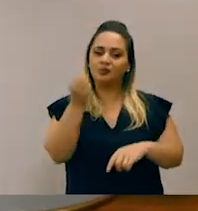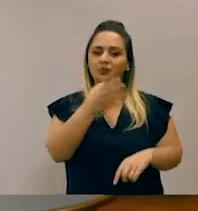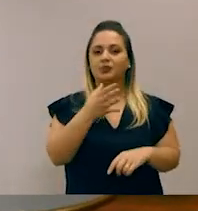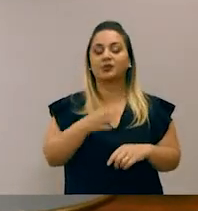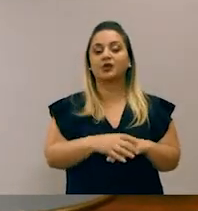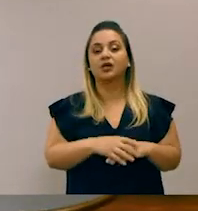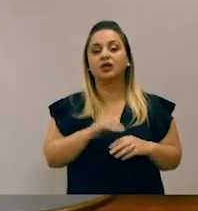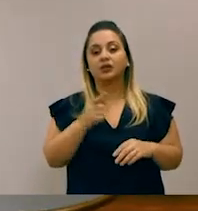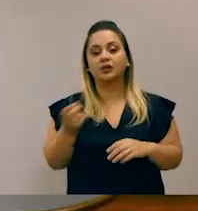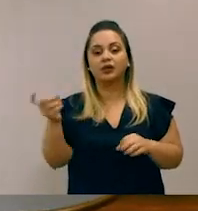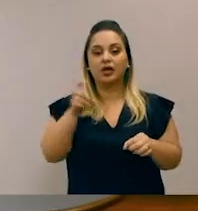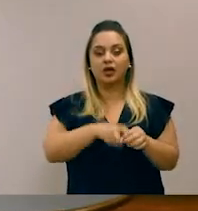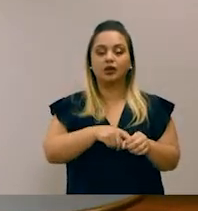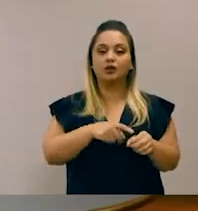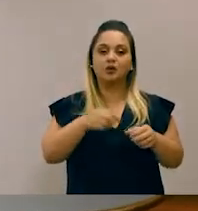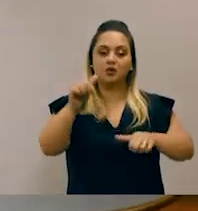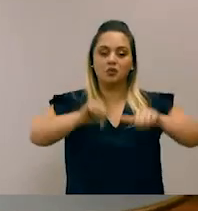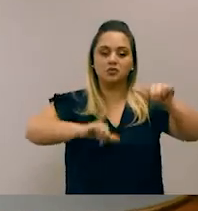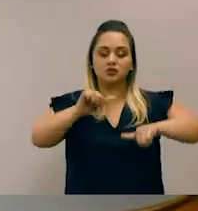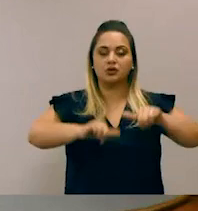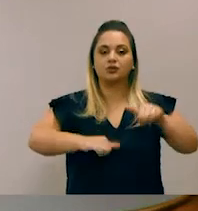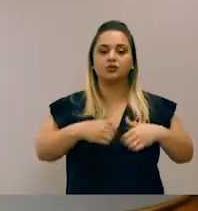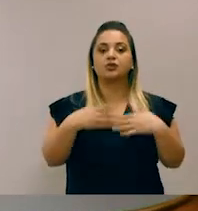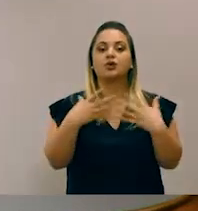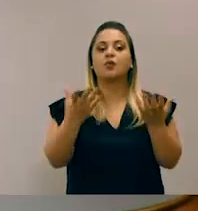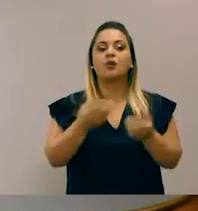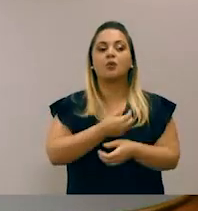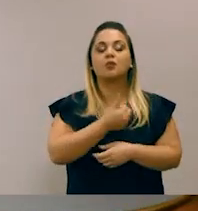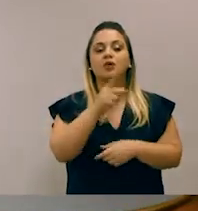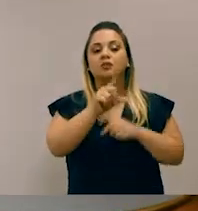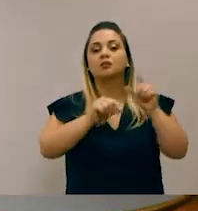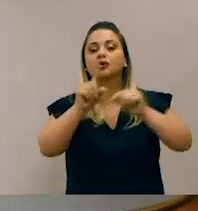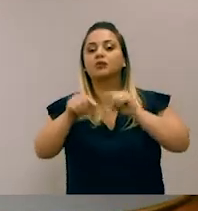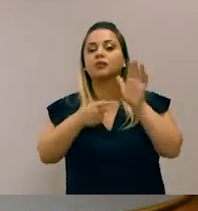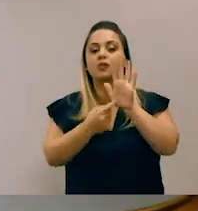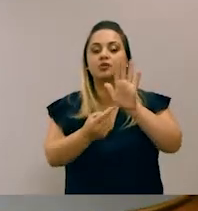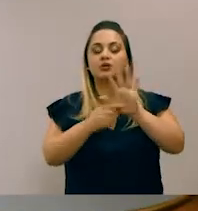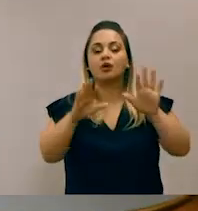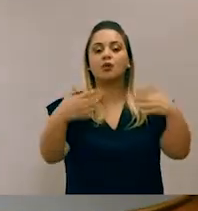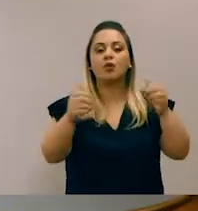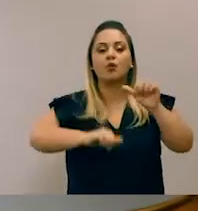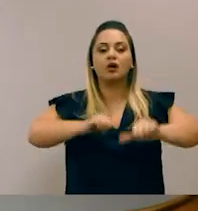that, it brings you quality indicators of